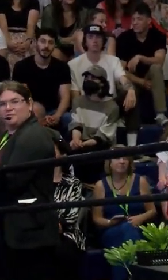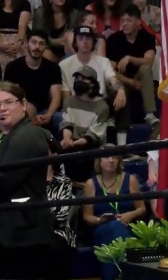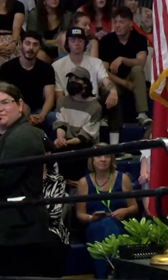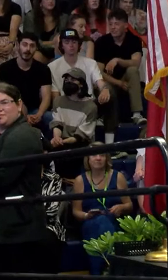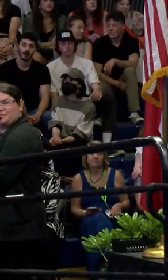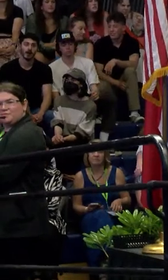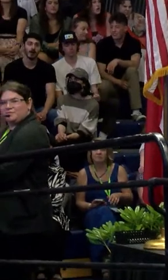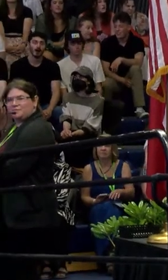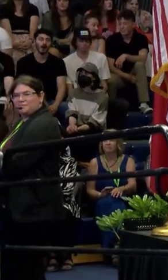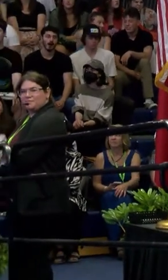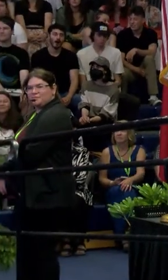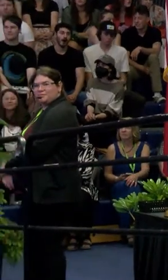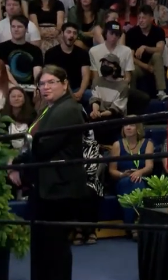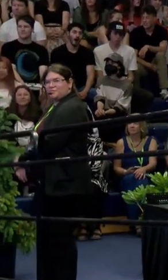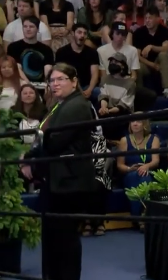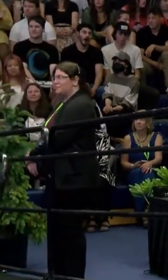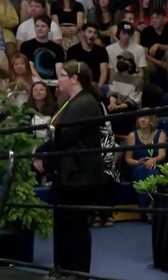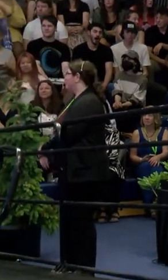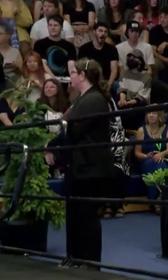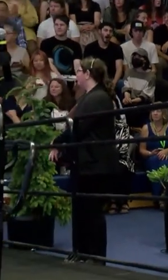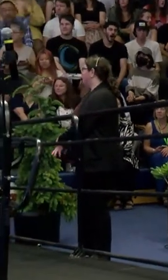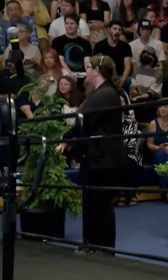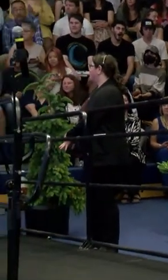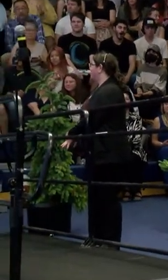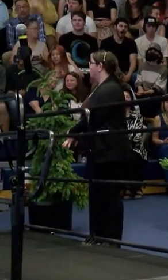Natalie P. Greenberg.